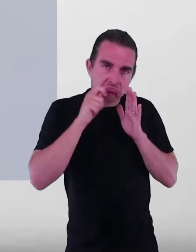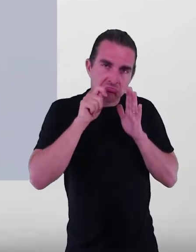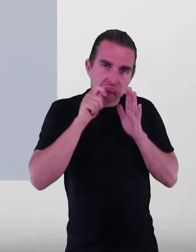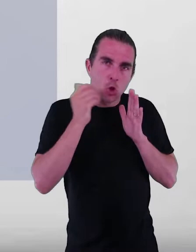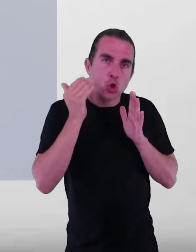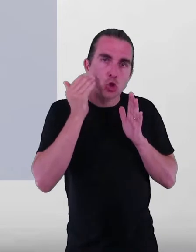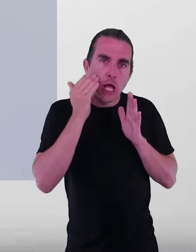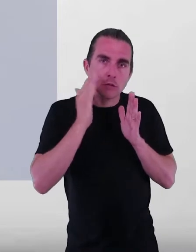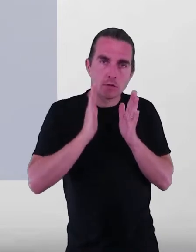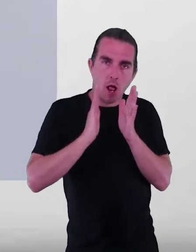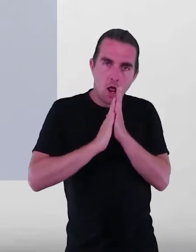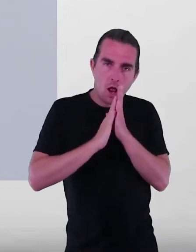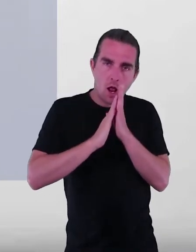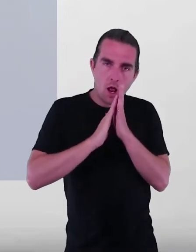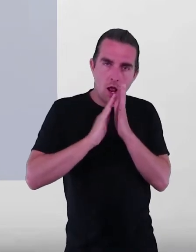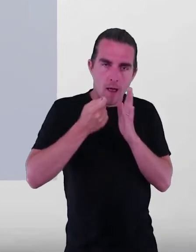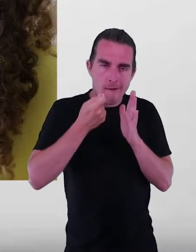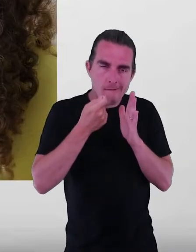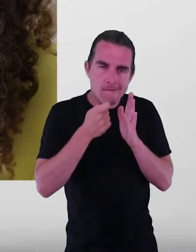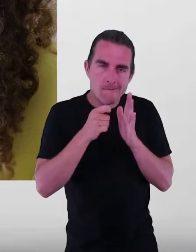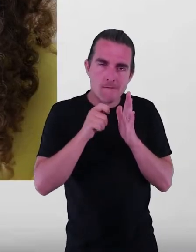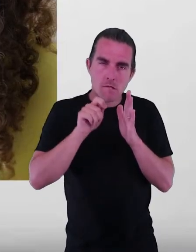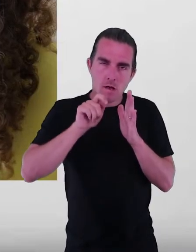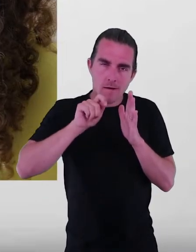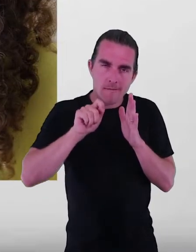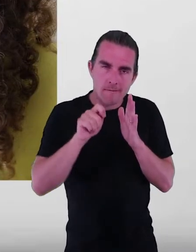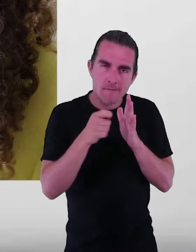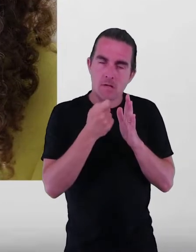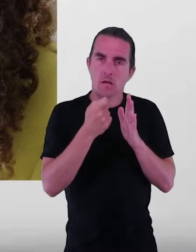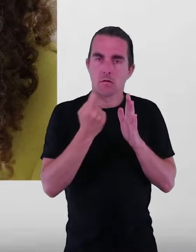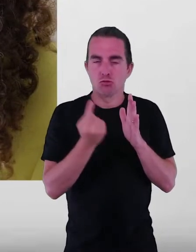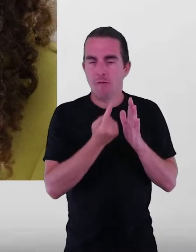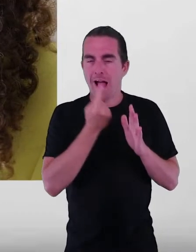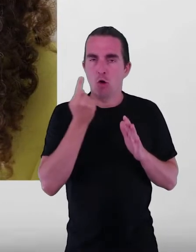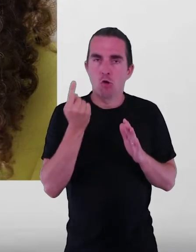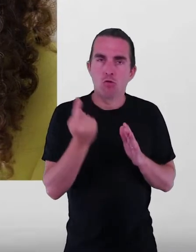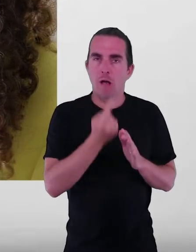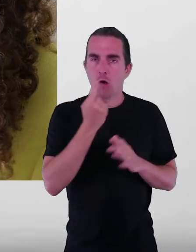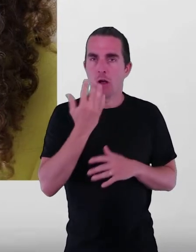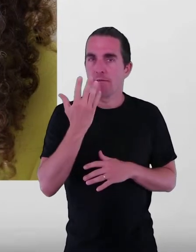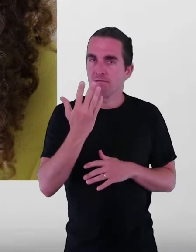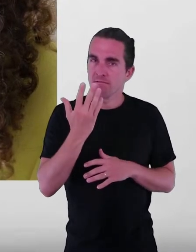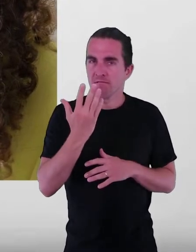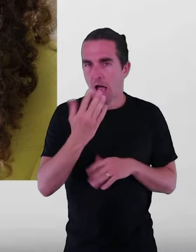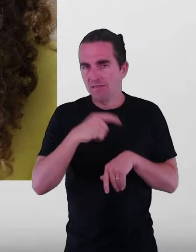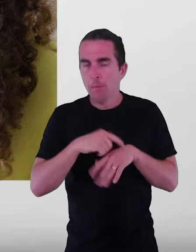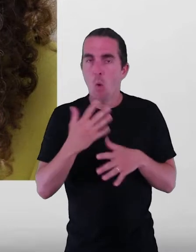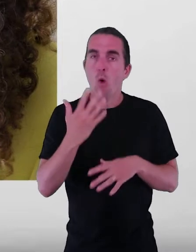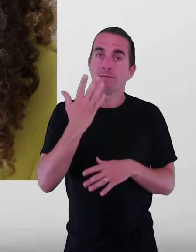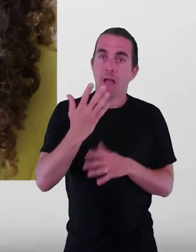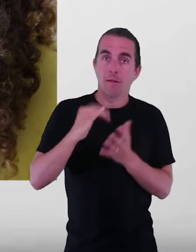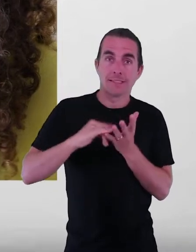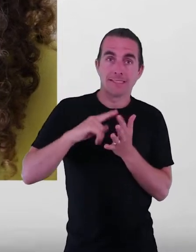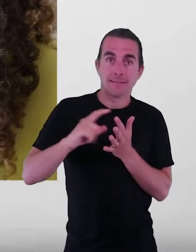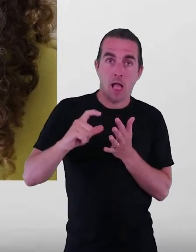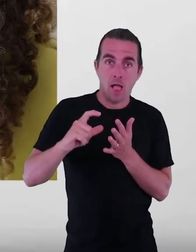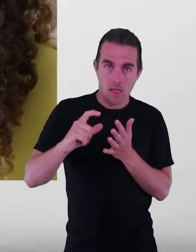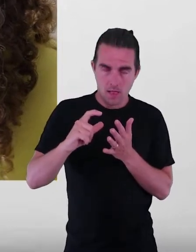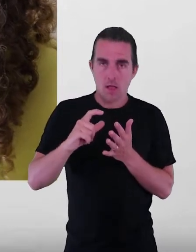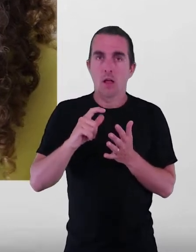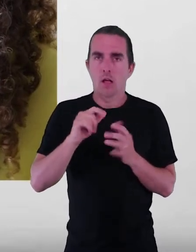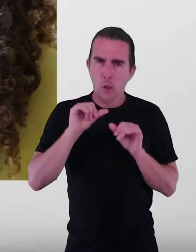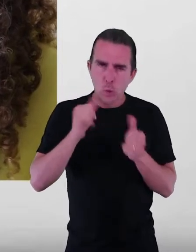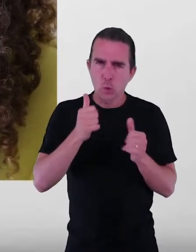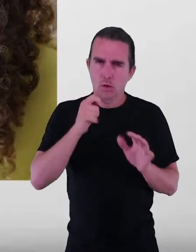up. Gently wipe the swab around the inside of your nostril in a circular motion five times for at least